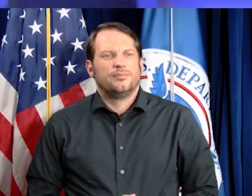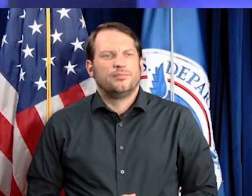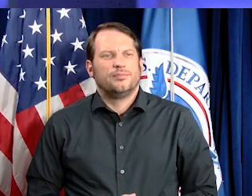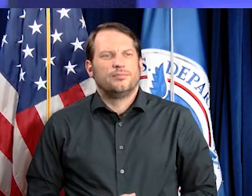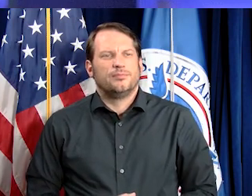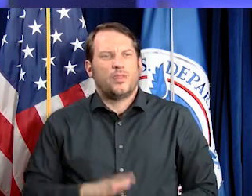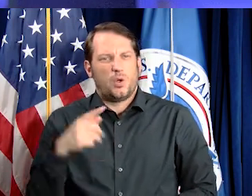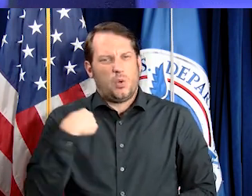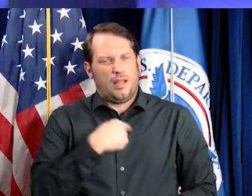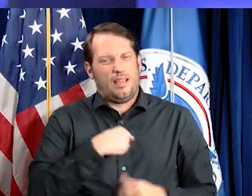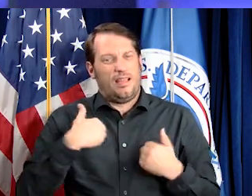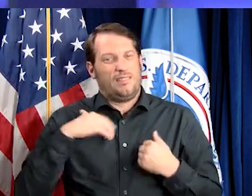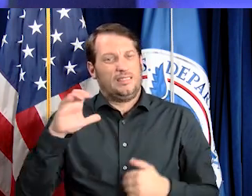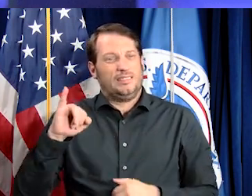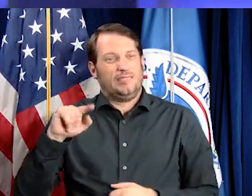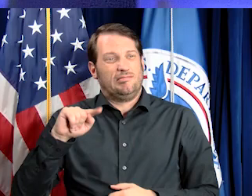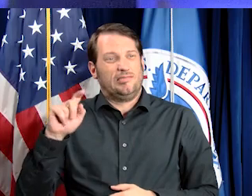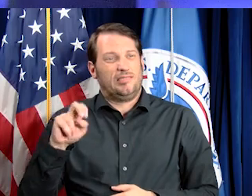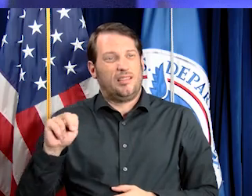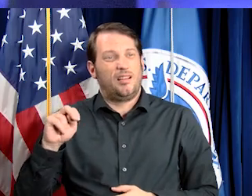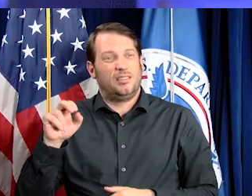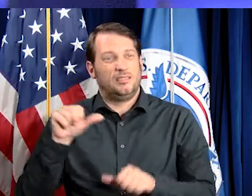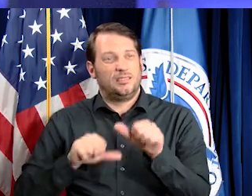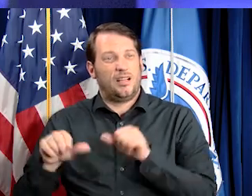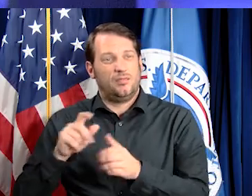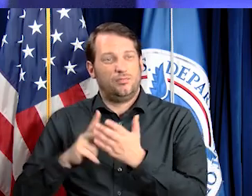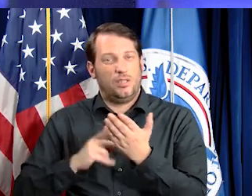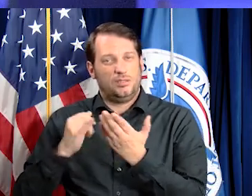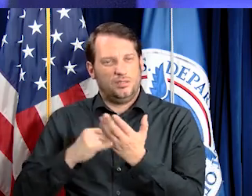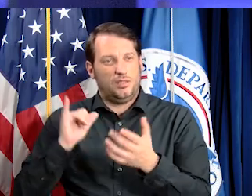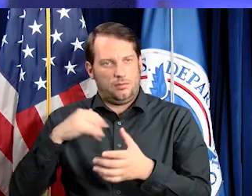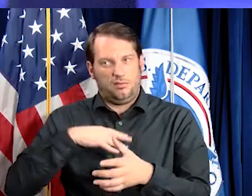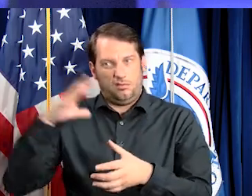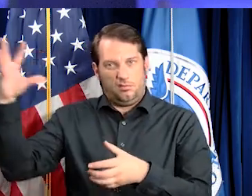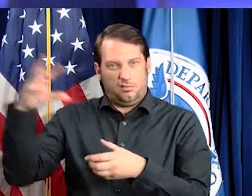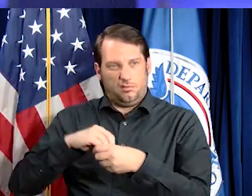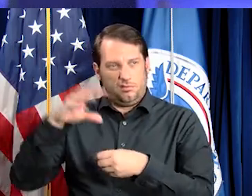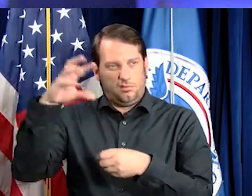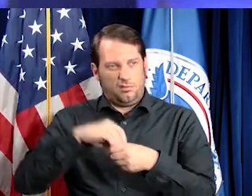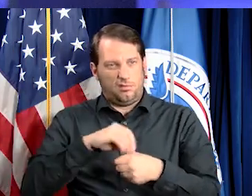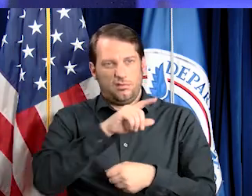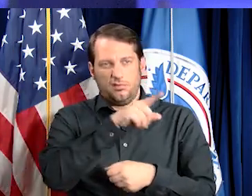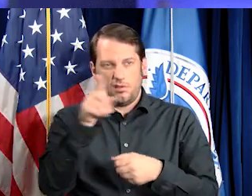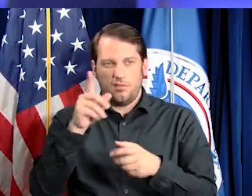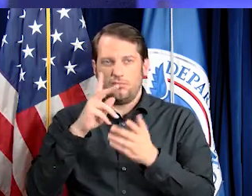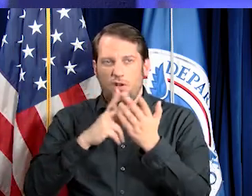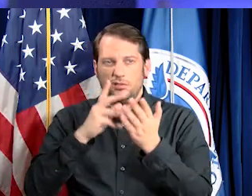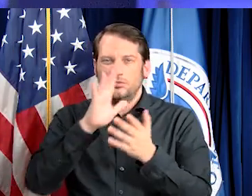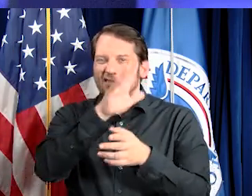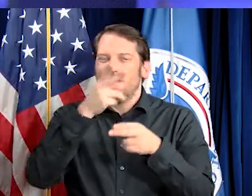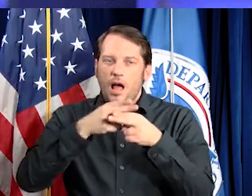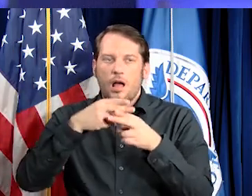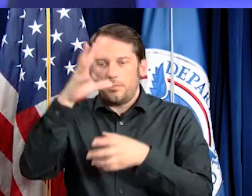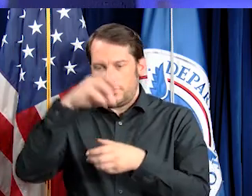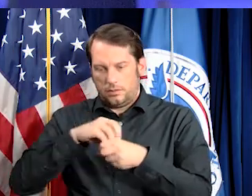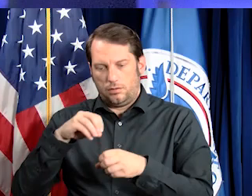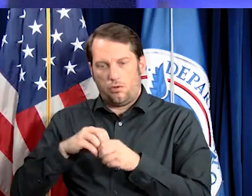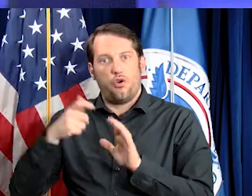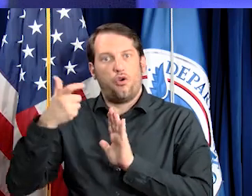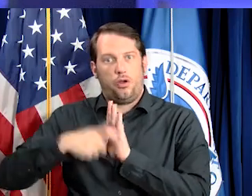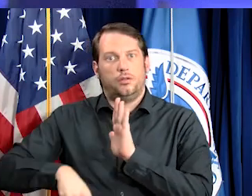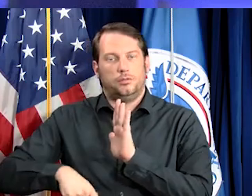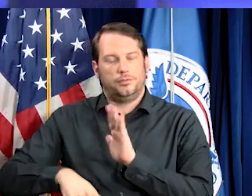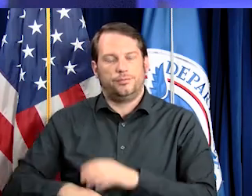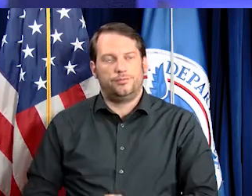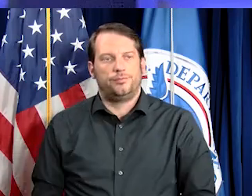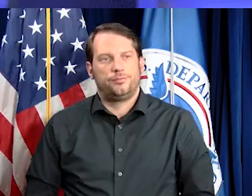science projects where we actually put participant names in the authorship of journal articles. But also, since we know these systems